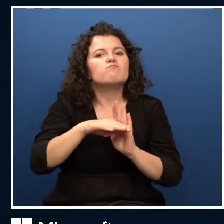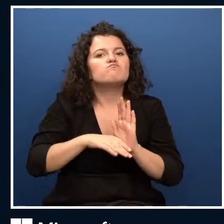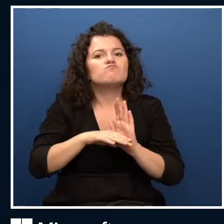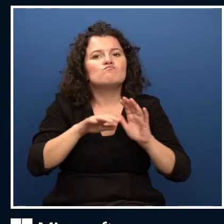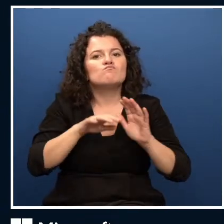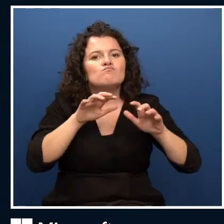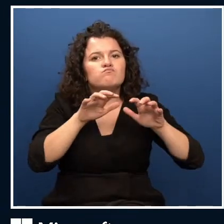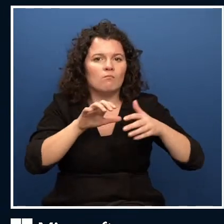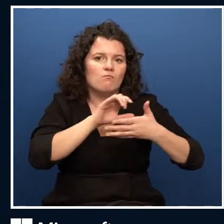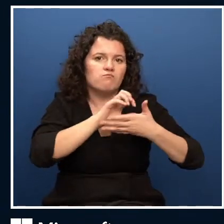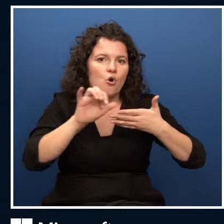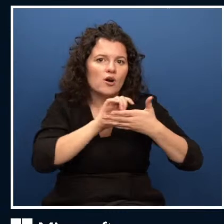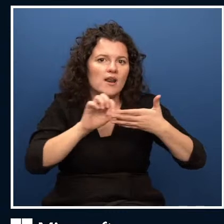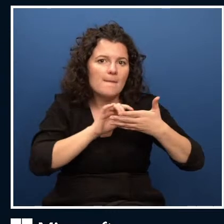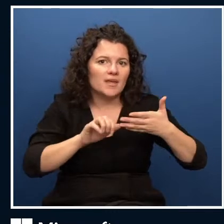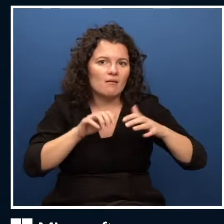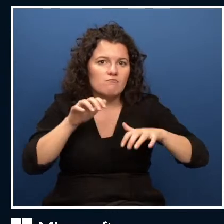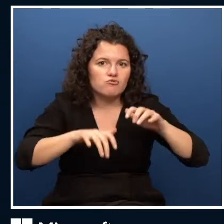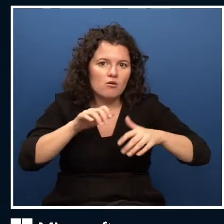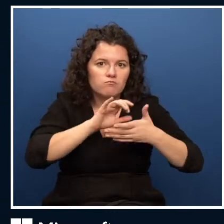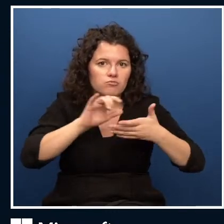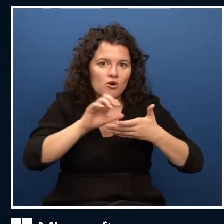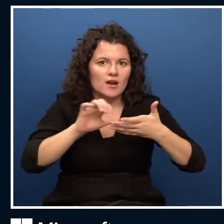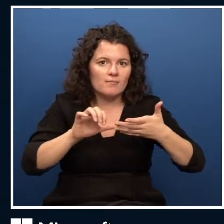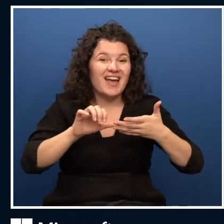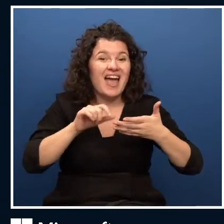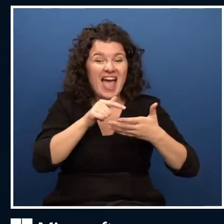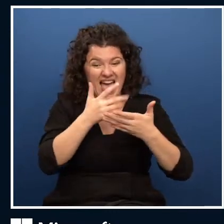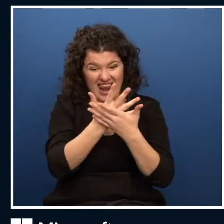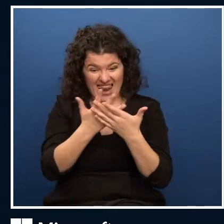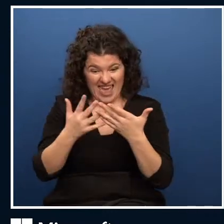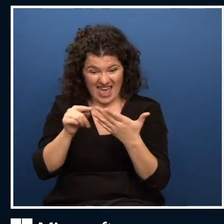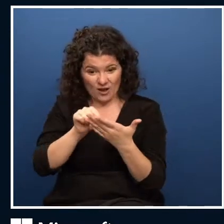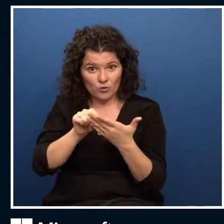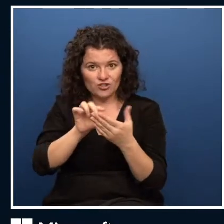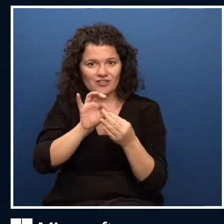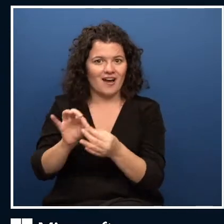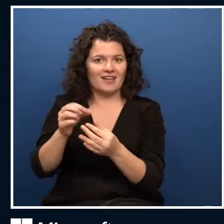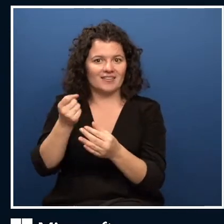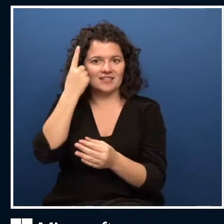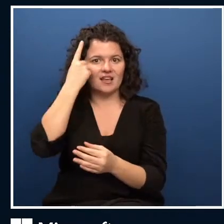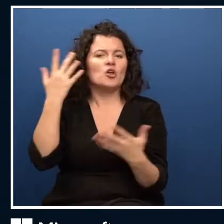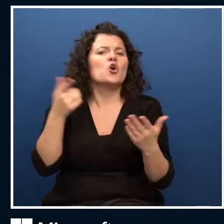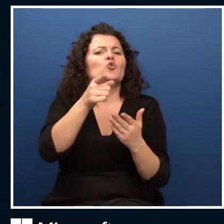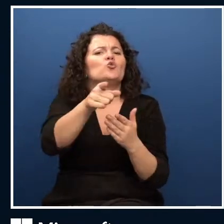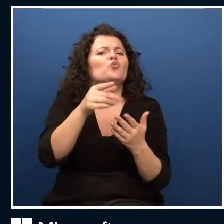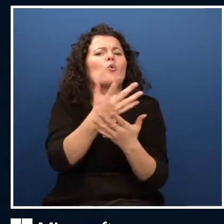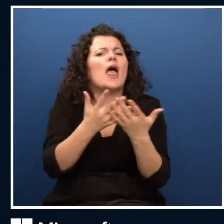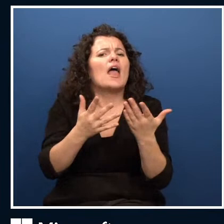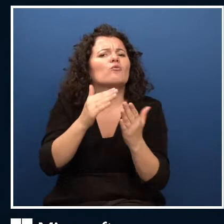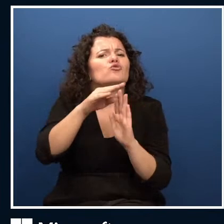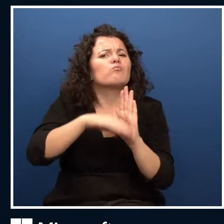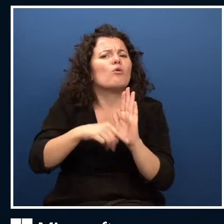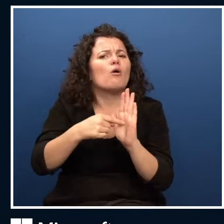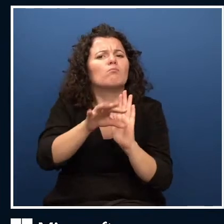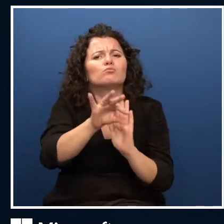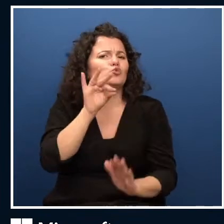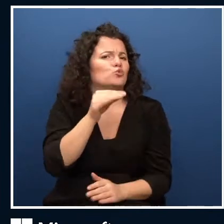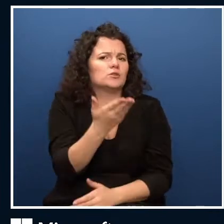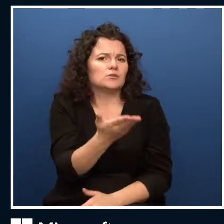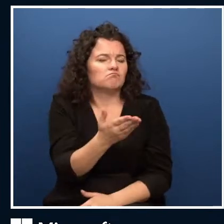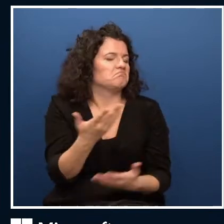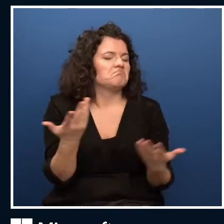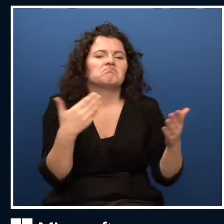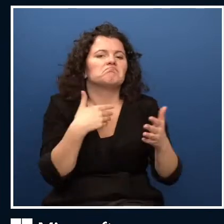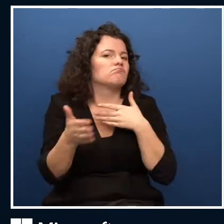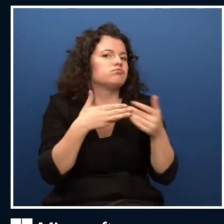using. So for that computer language language programming, for that language, I